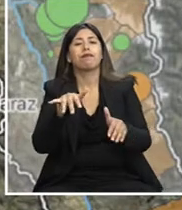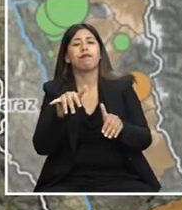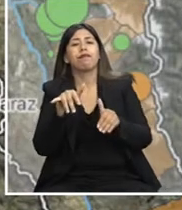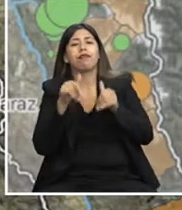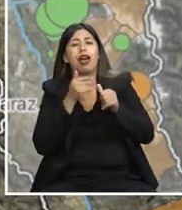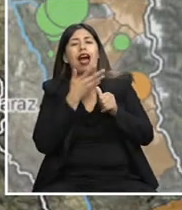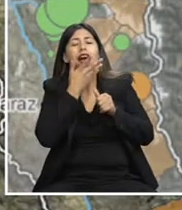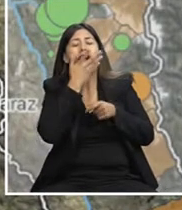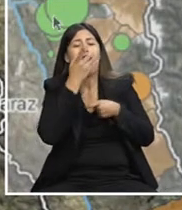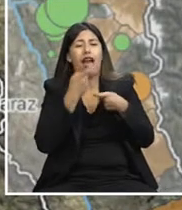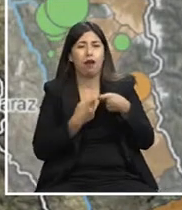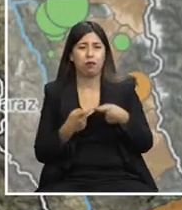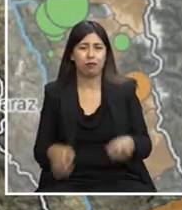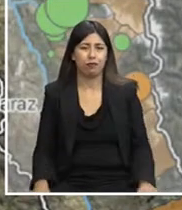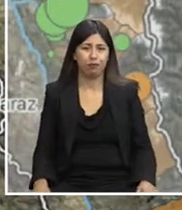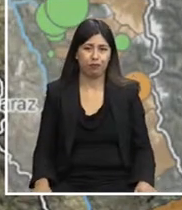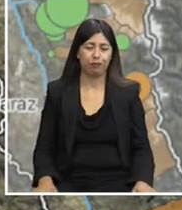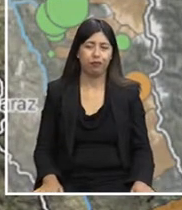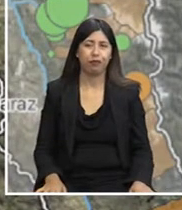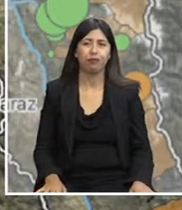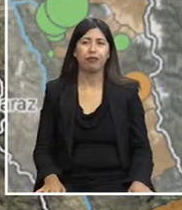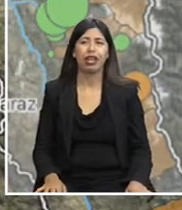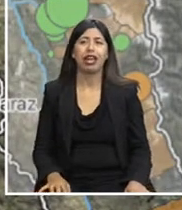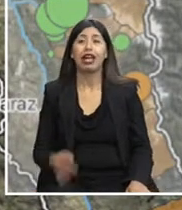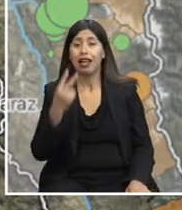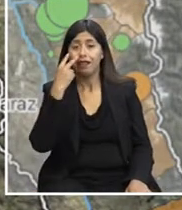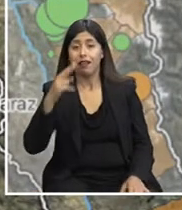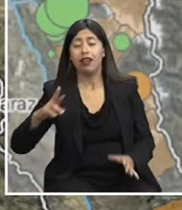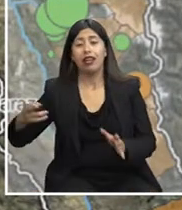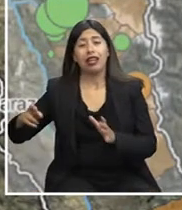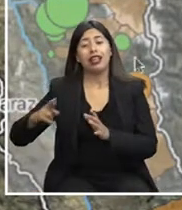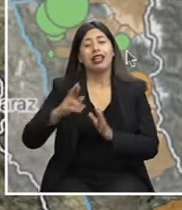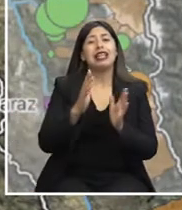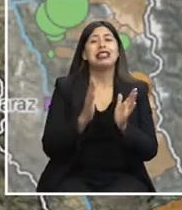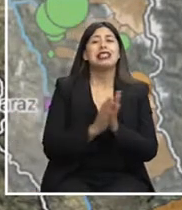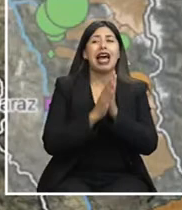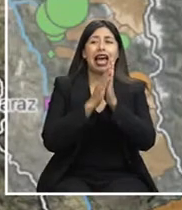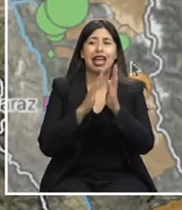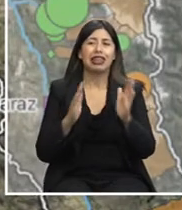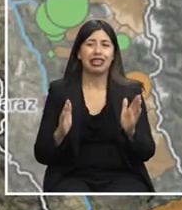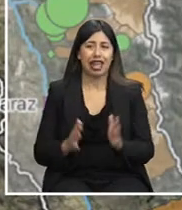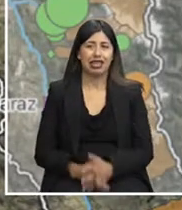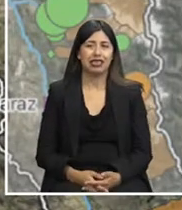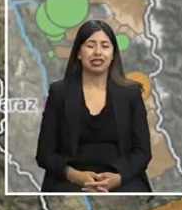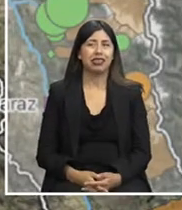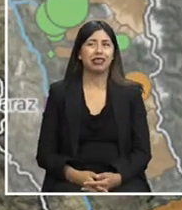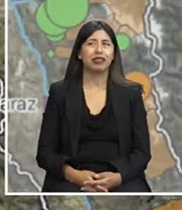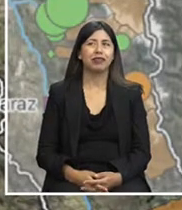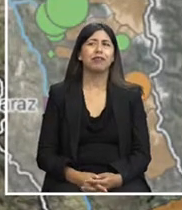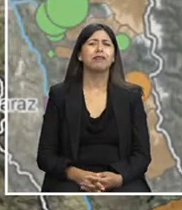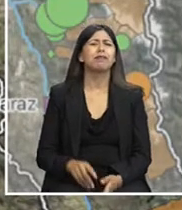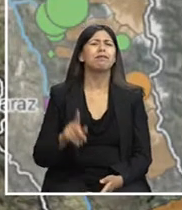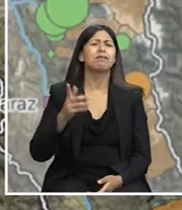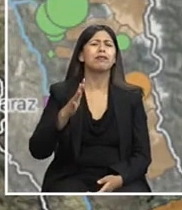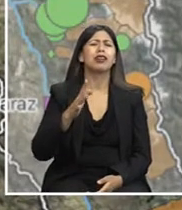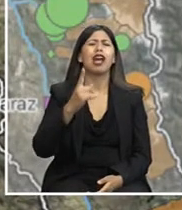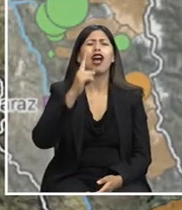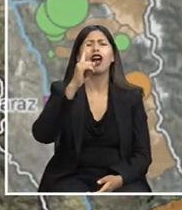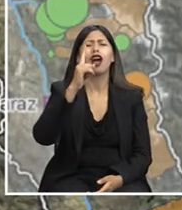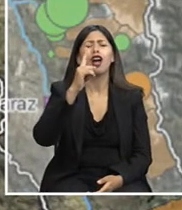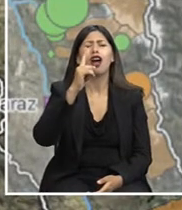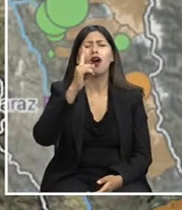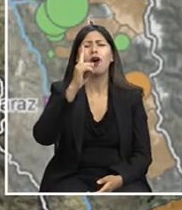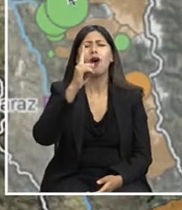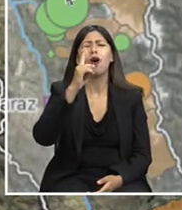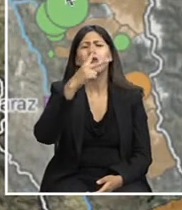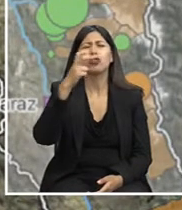the whole way down the Rio Santa River Basin, where you've got about 250,000 people, and these coloured circles indicate the acidity